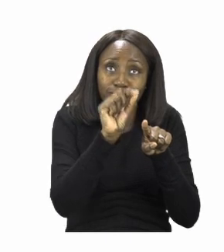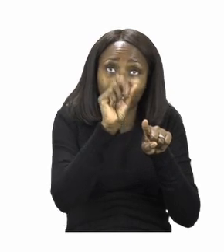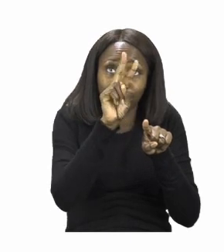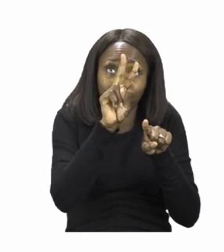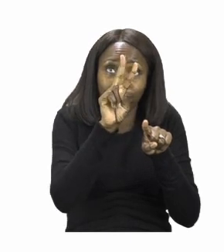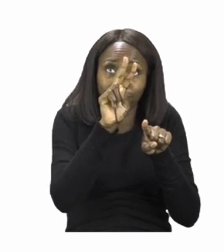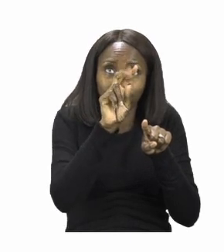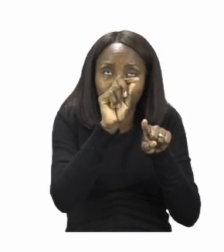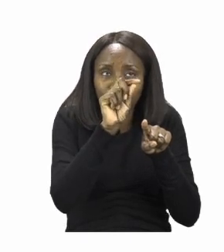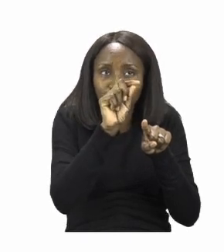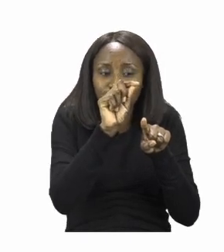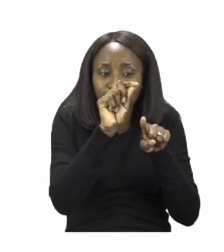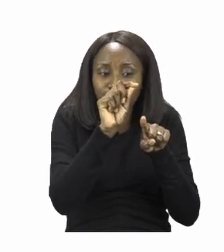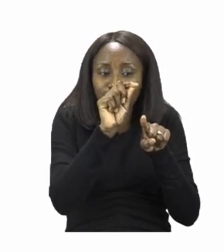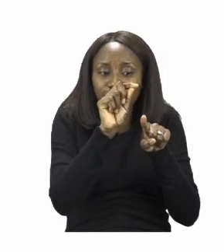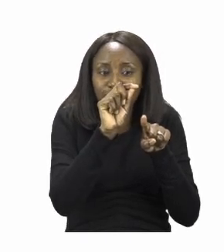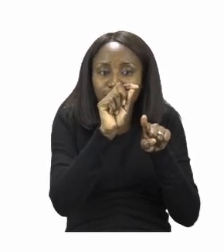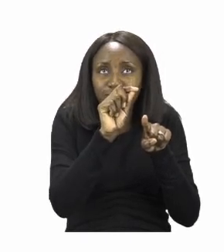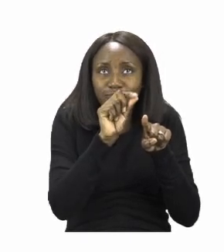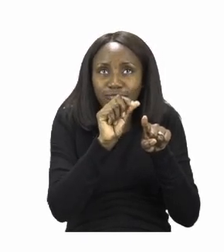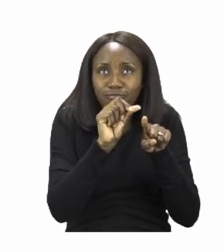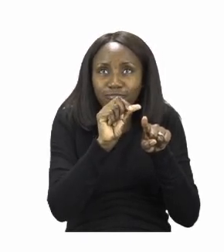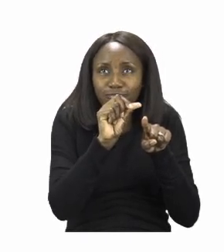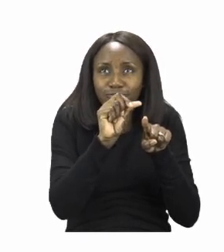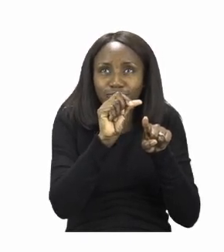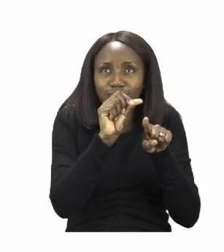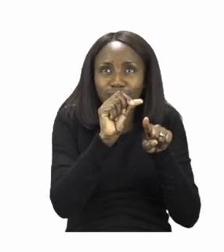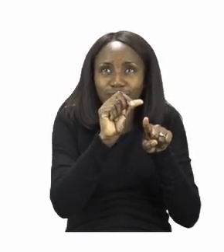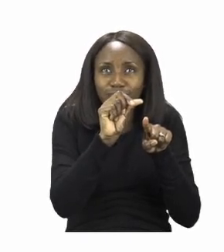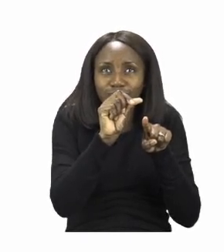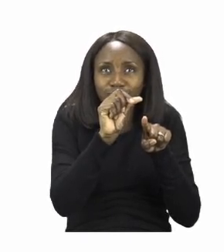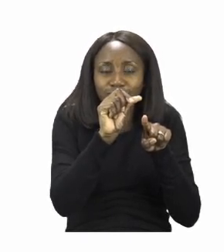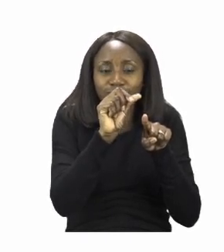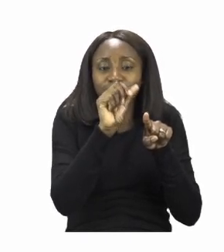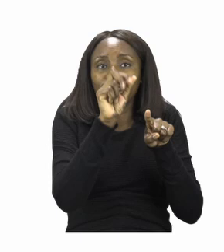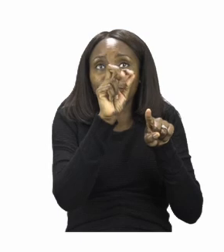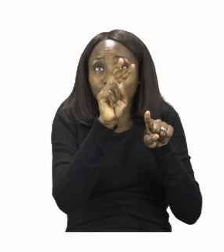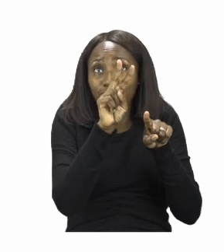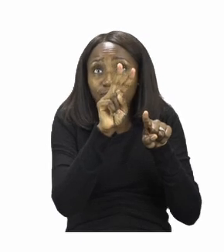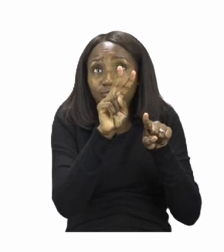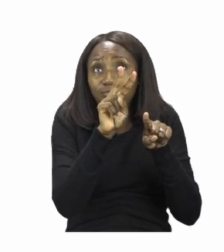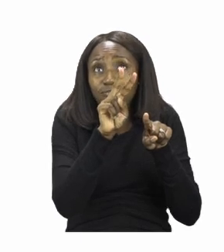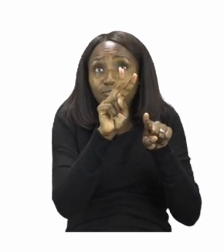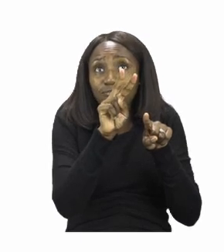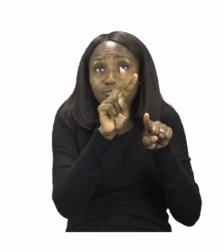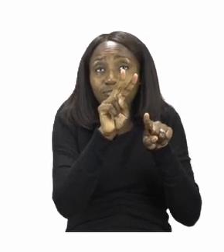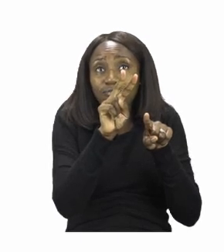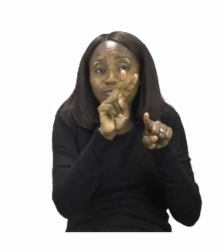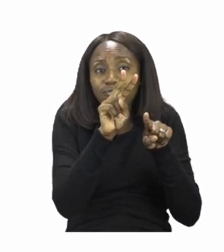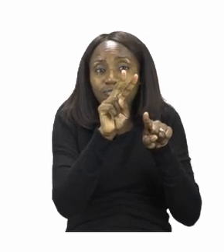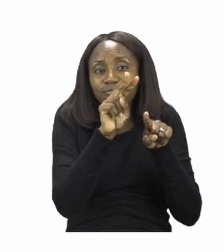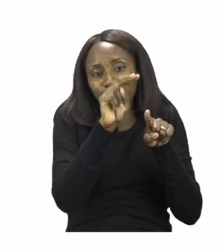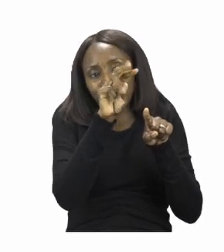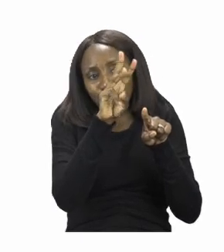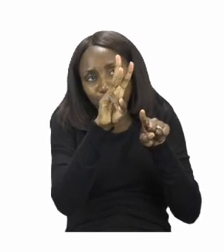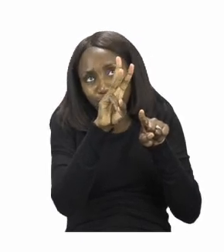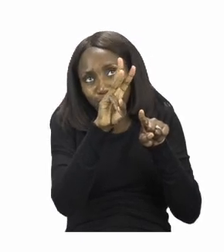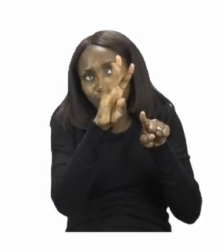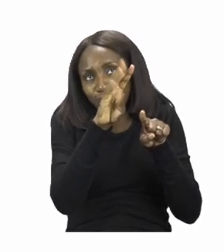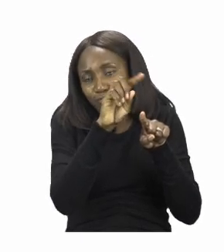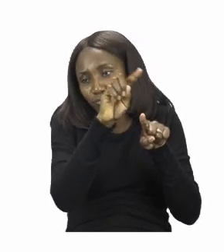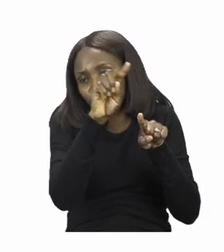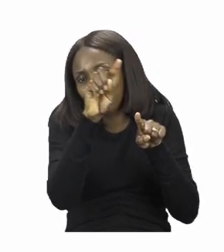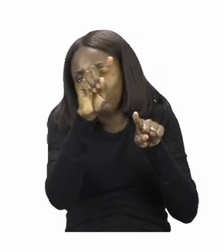2, making sure you're making straight lines. And please try hard not